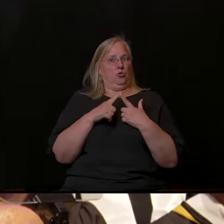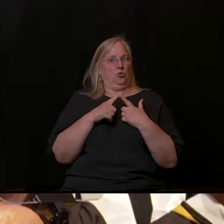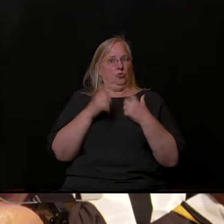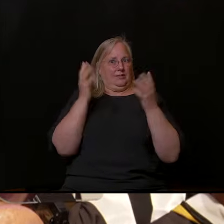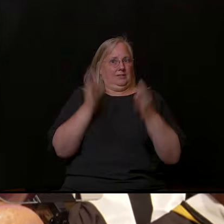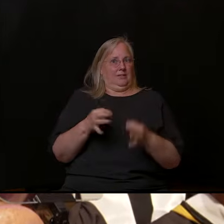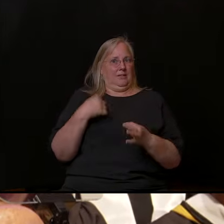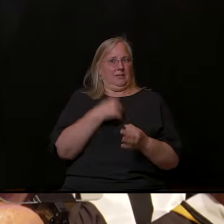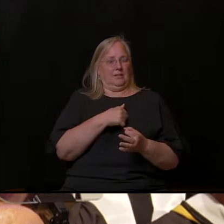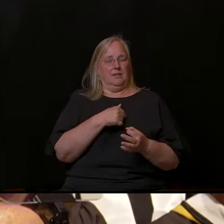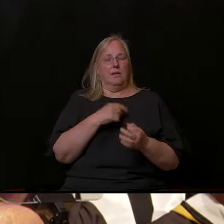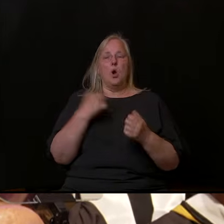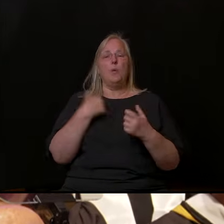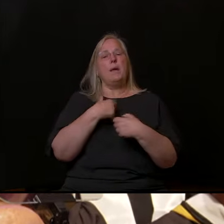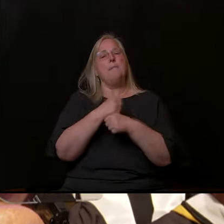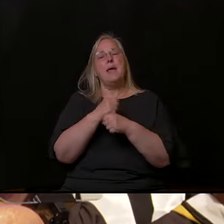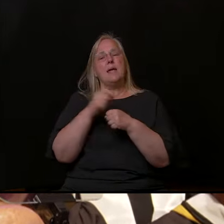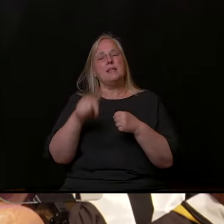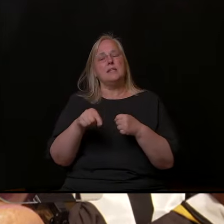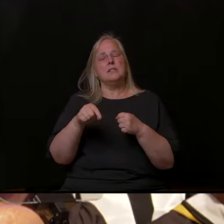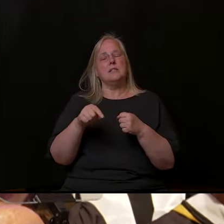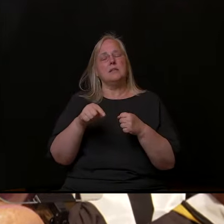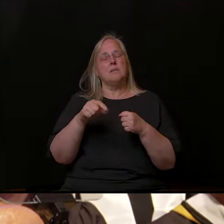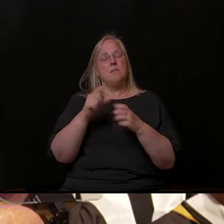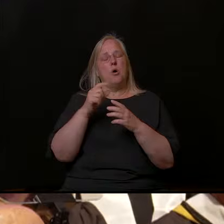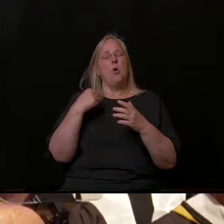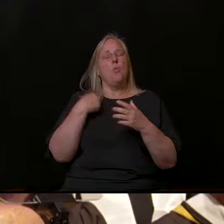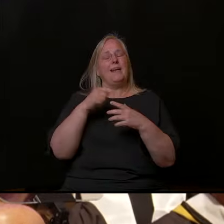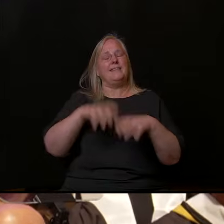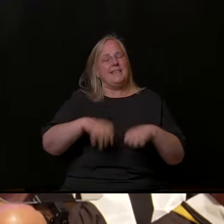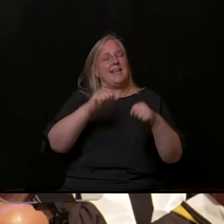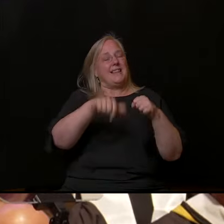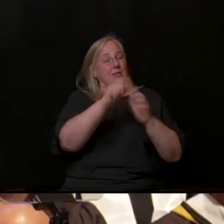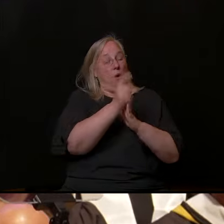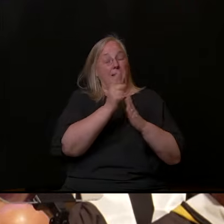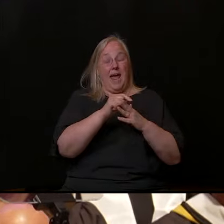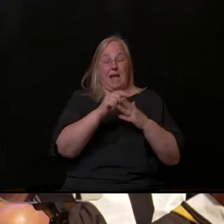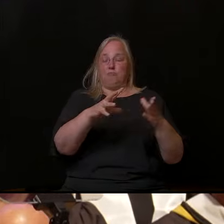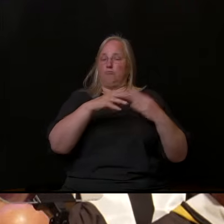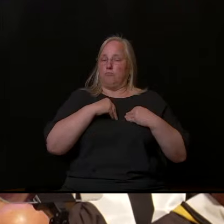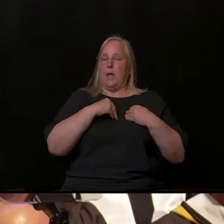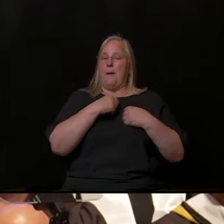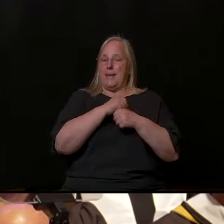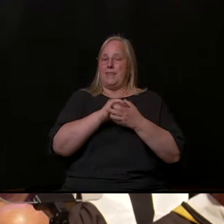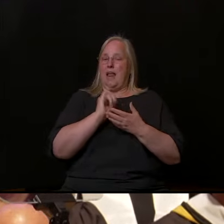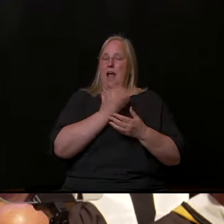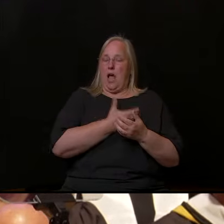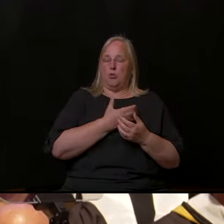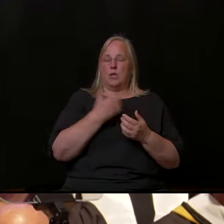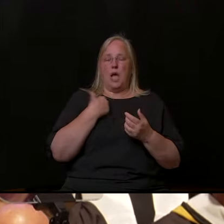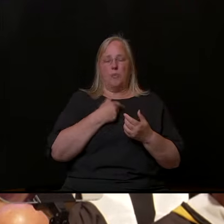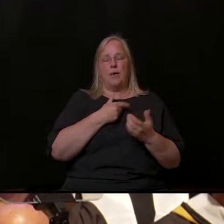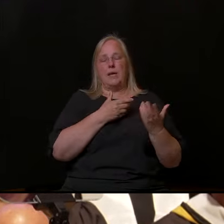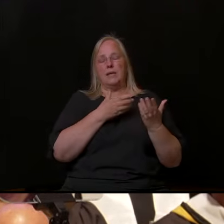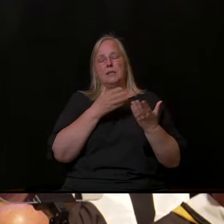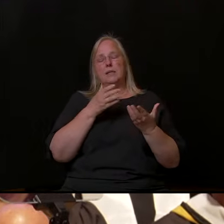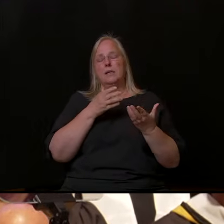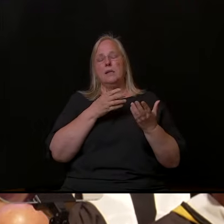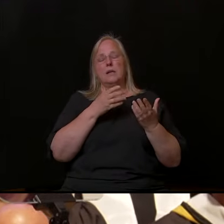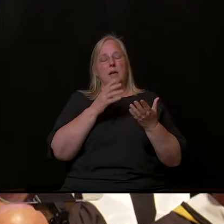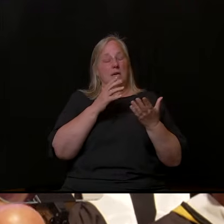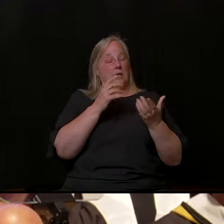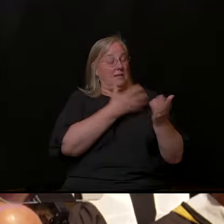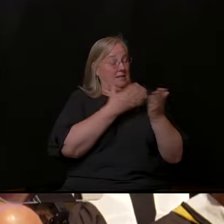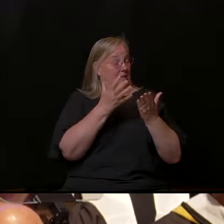can take this moment and make it ours if we choose to. We can carry what we have learned and face others with kindness and make the